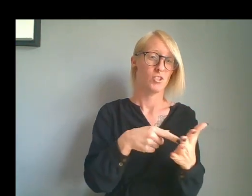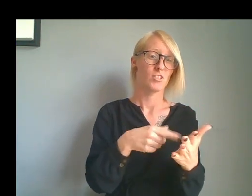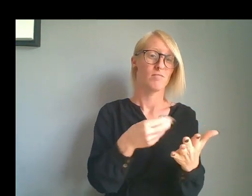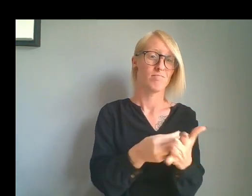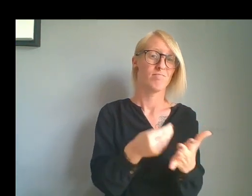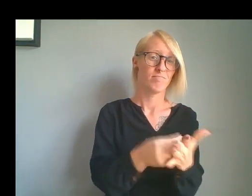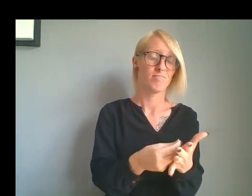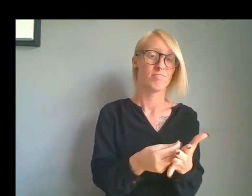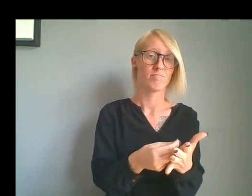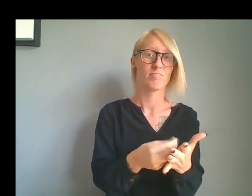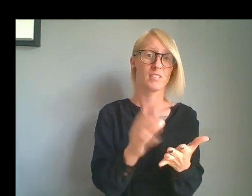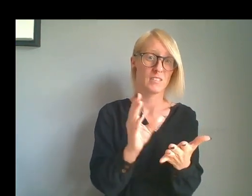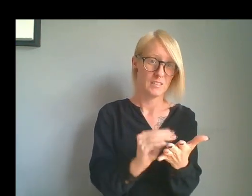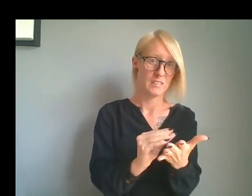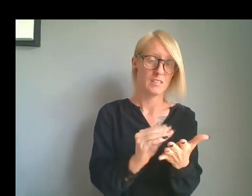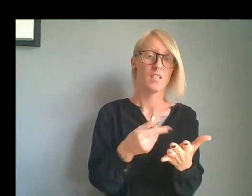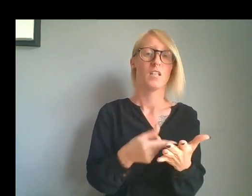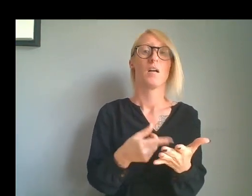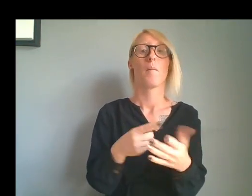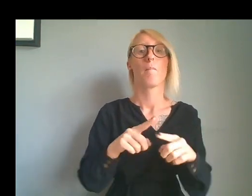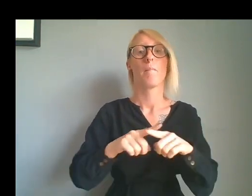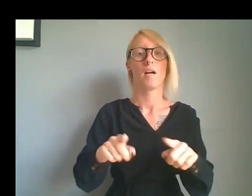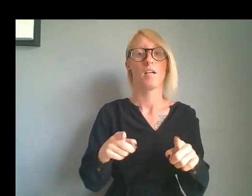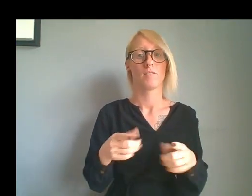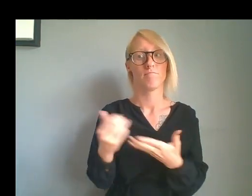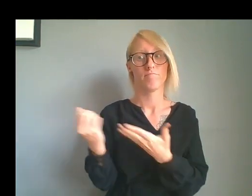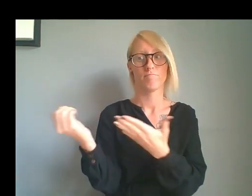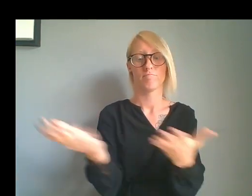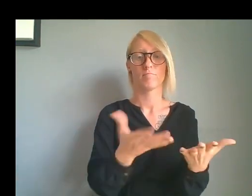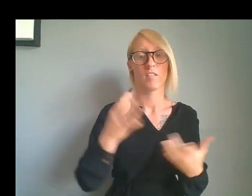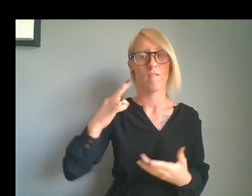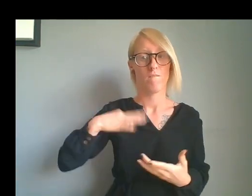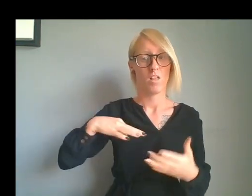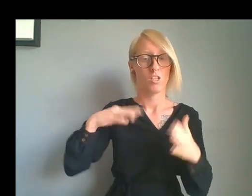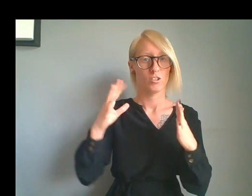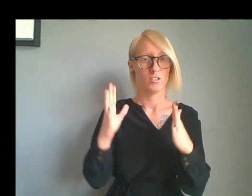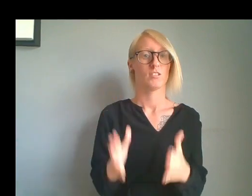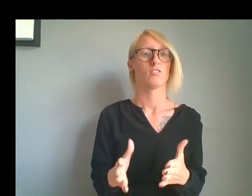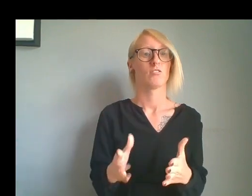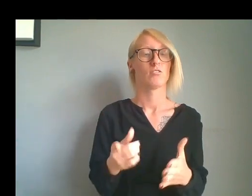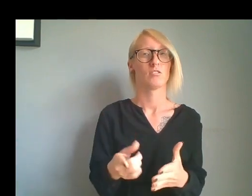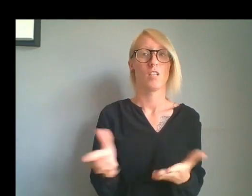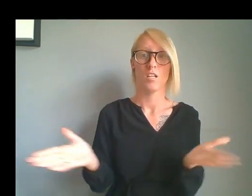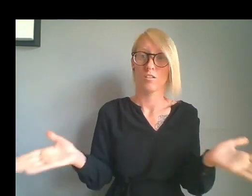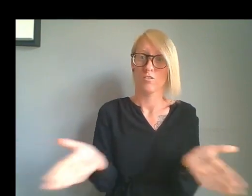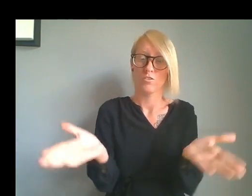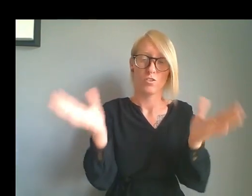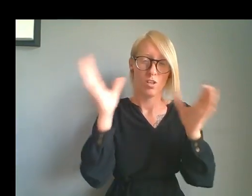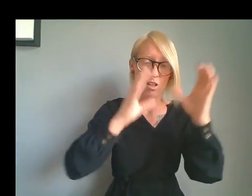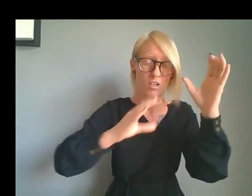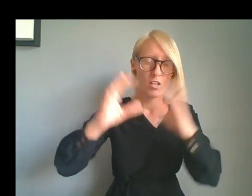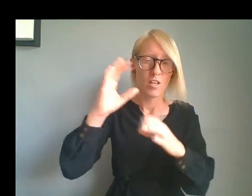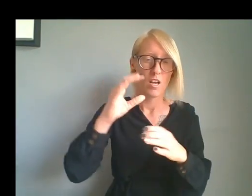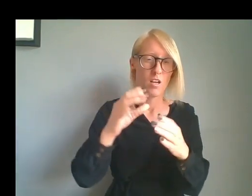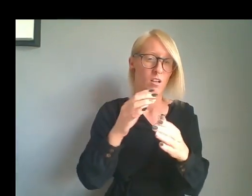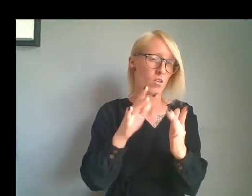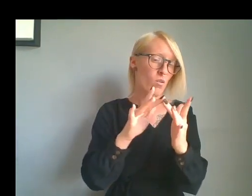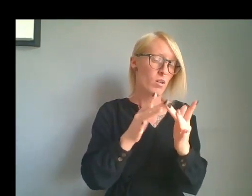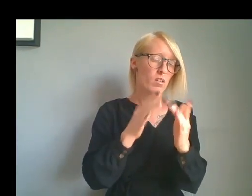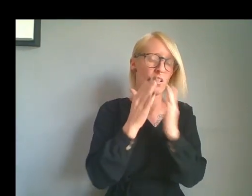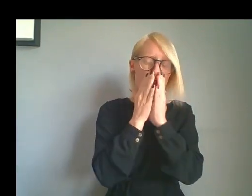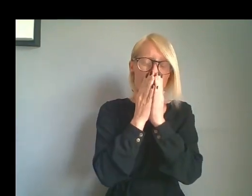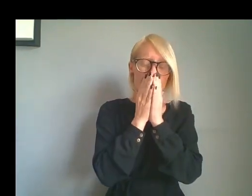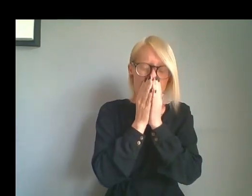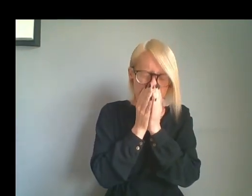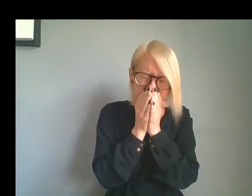is a way to try to link you up with a volunteer. So I encourage you to take a look at that site and see if that can be a resource to you.